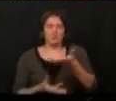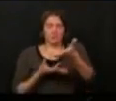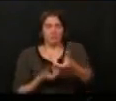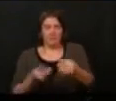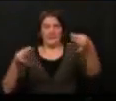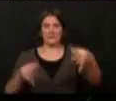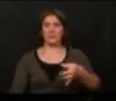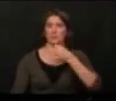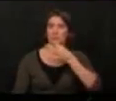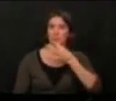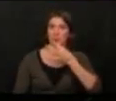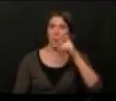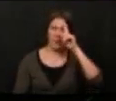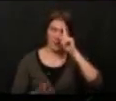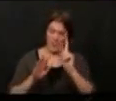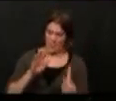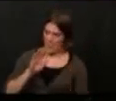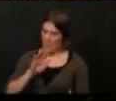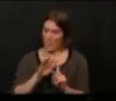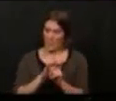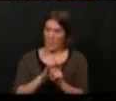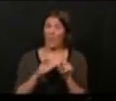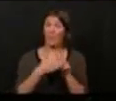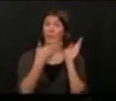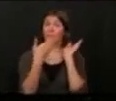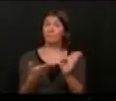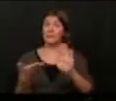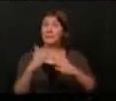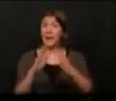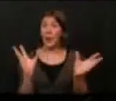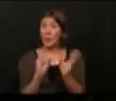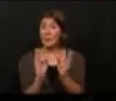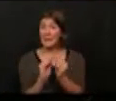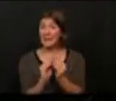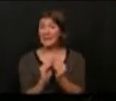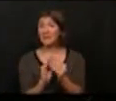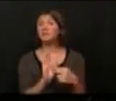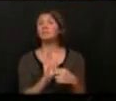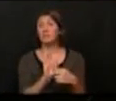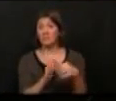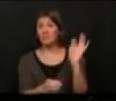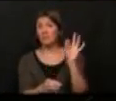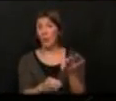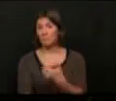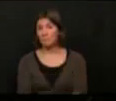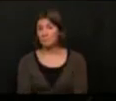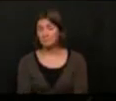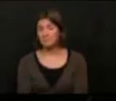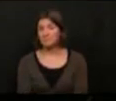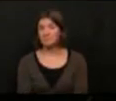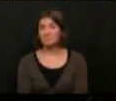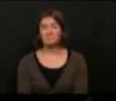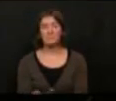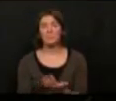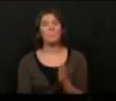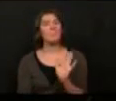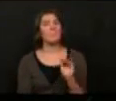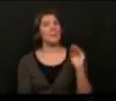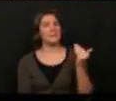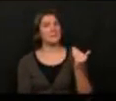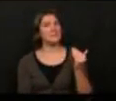There's a form is going to emerge. We're going to bring it to the town meeting, and the committee's going to make a decision. And I think that's exactly